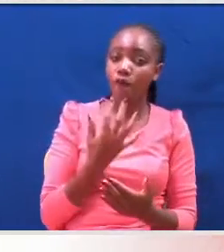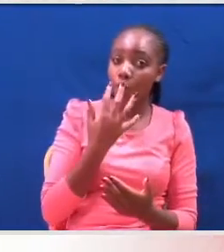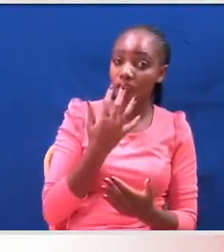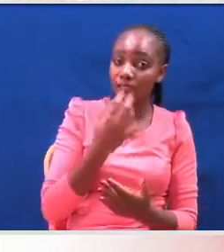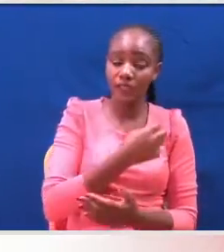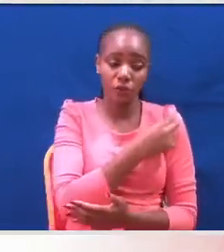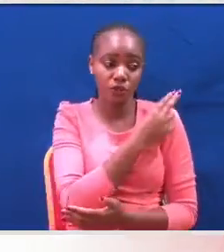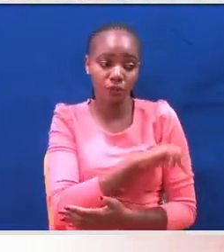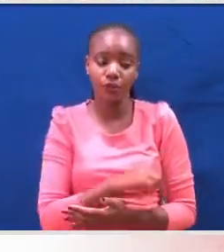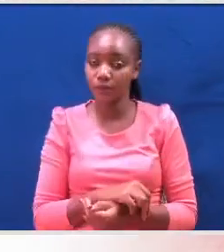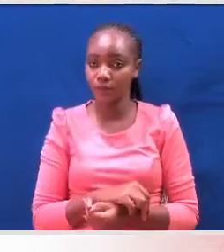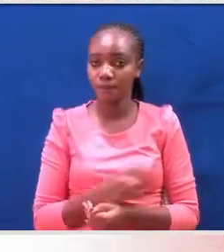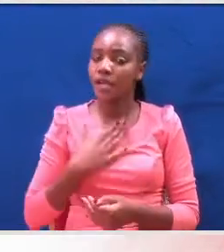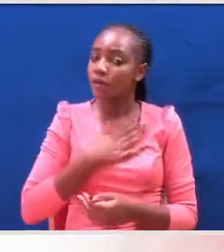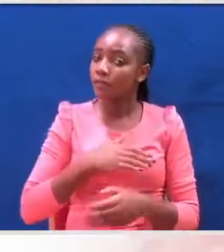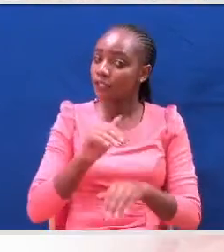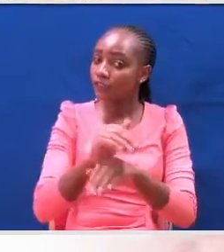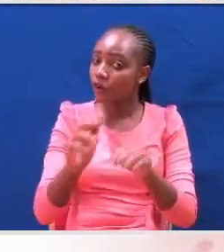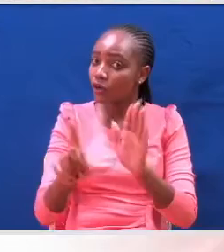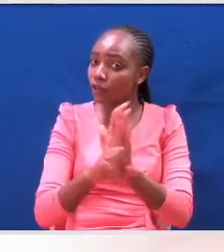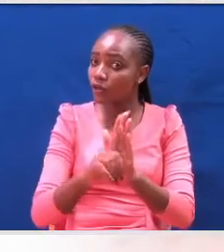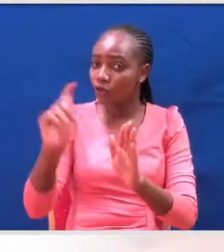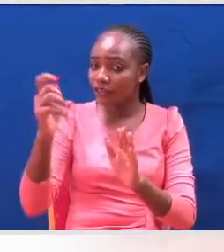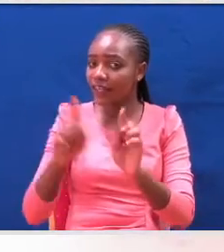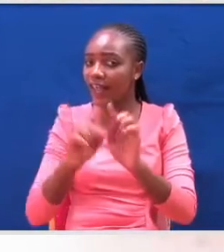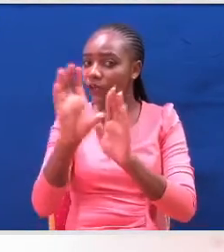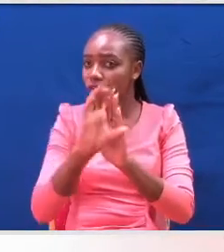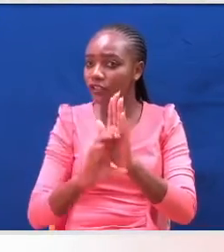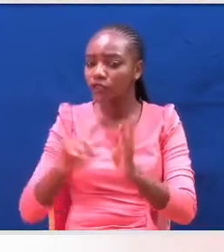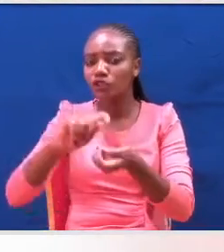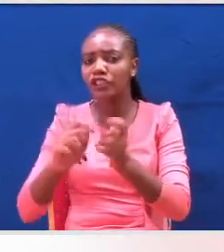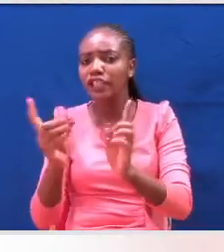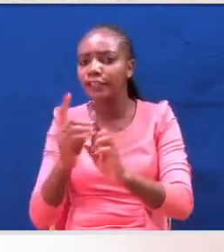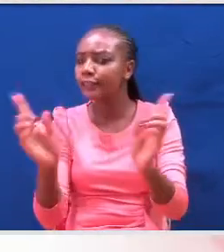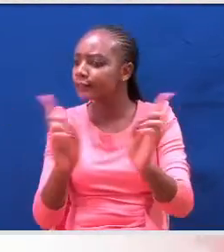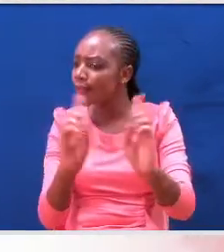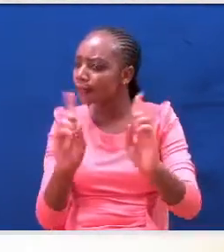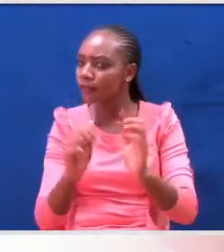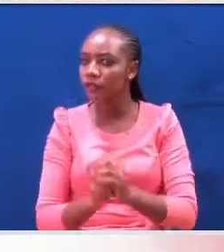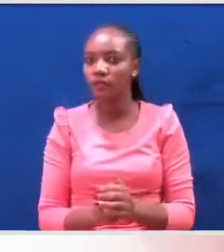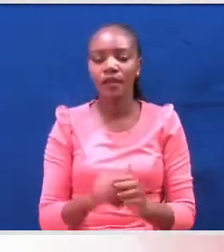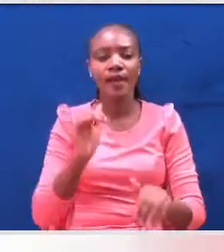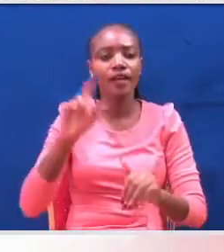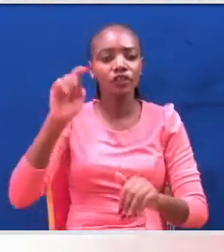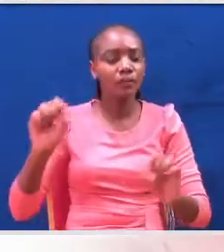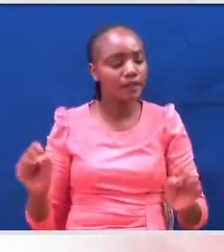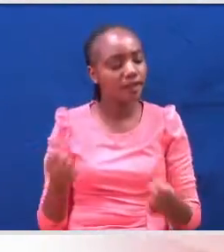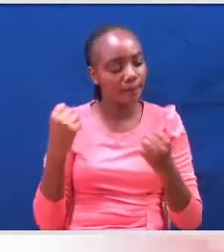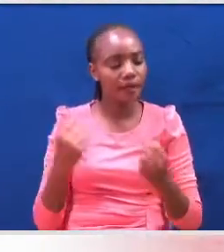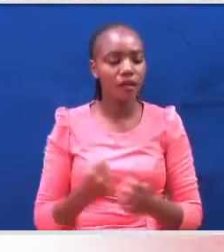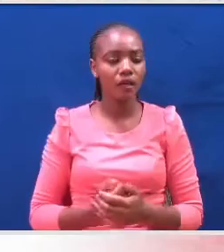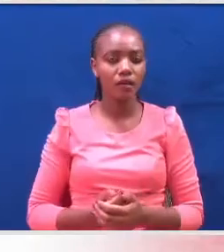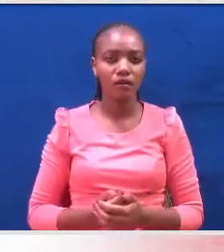Tuwe tunafuata sheria ya Kenya, tuwe tunafuata katiba, isibadilishwe tarehe ama hata siku. Uchaguzi ije wakati ule